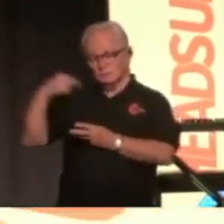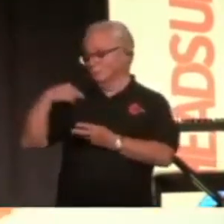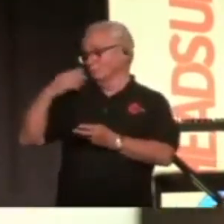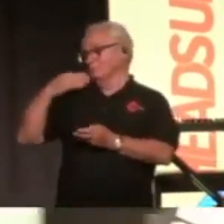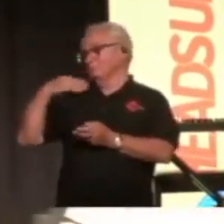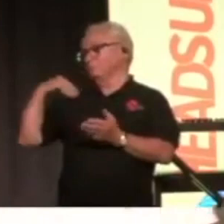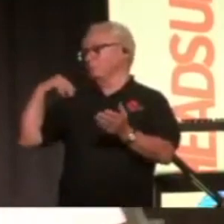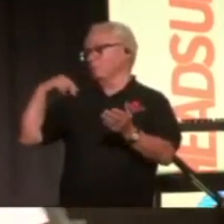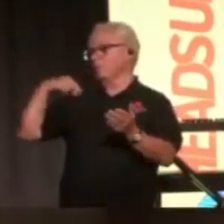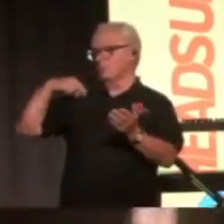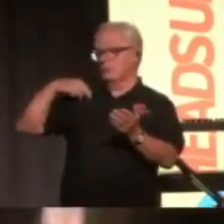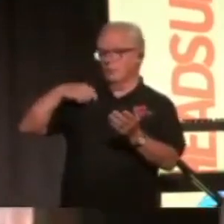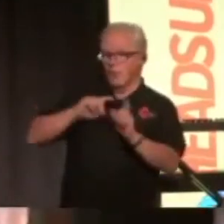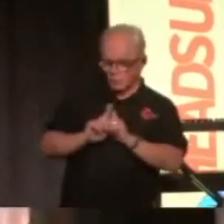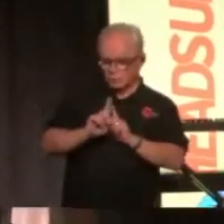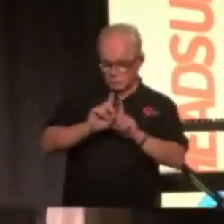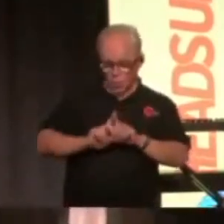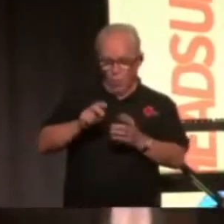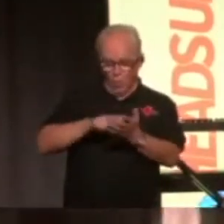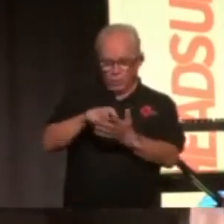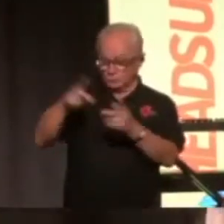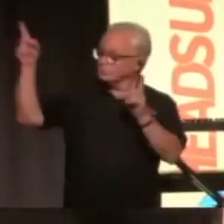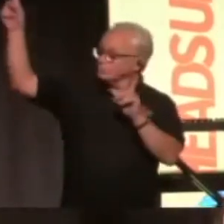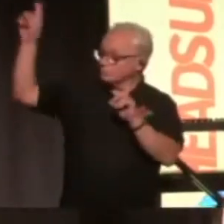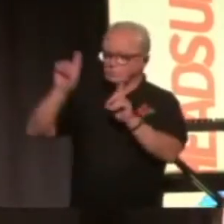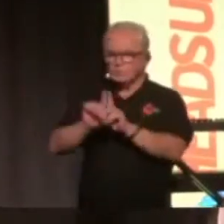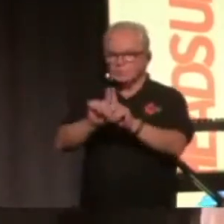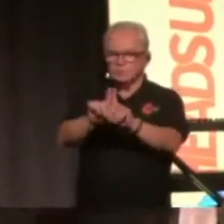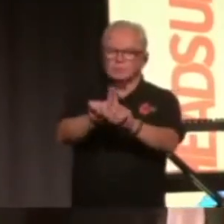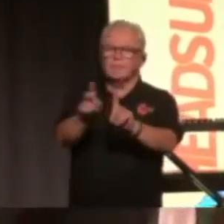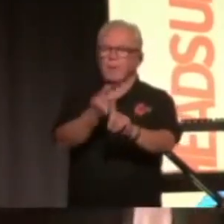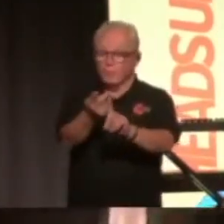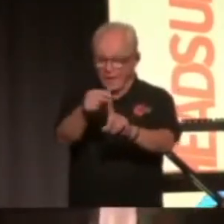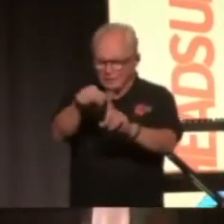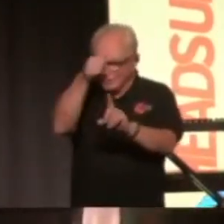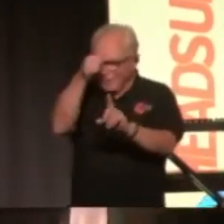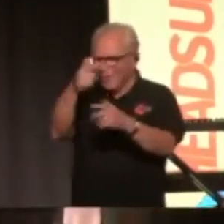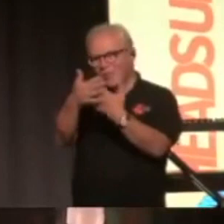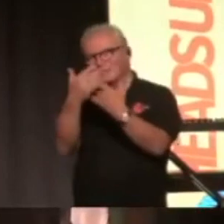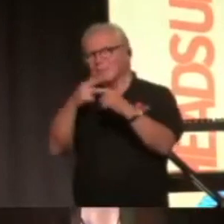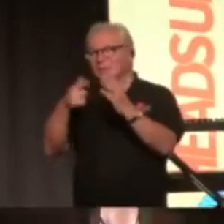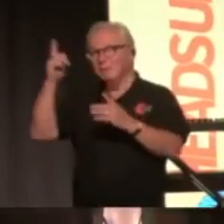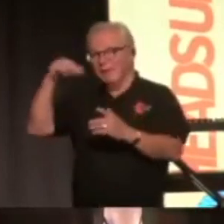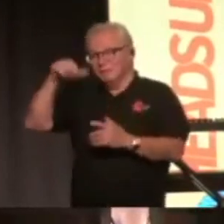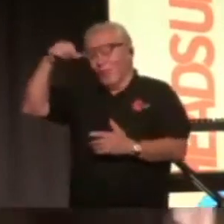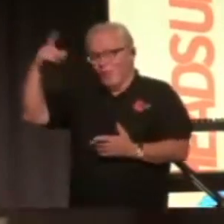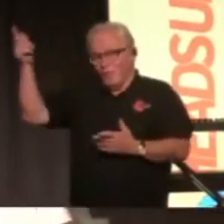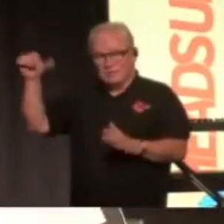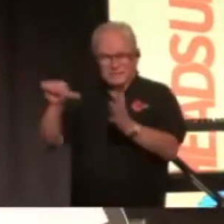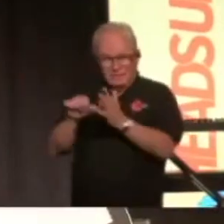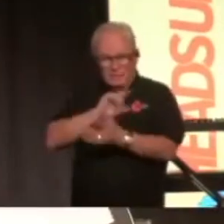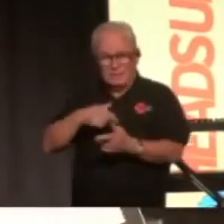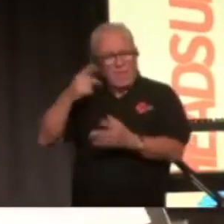God for such a long time now that there's stuff that I know about him that's hard to get over. And it's hard